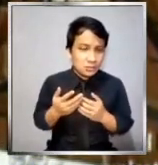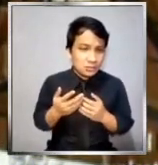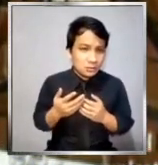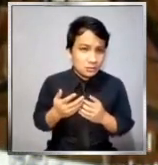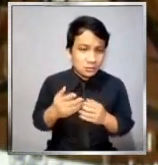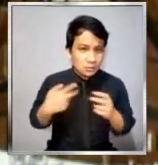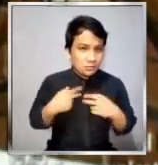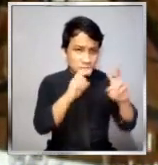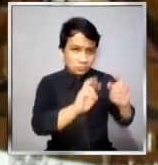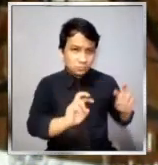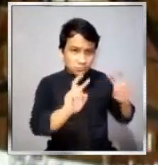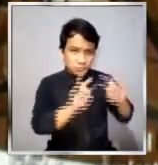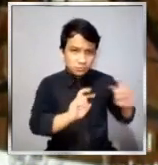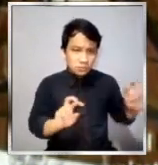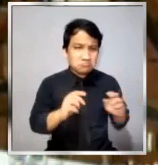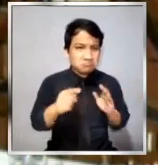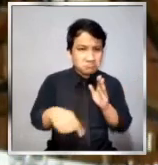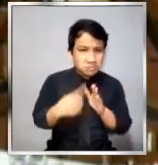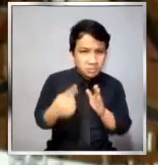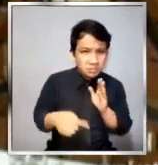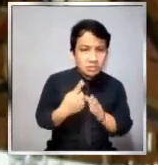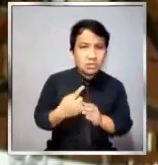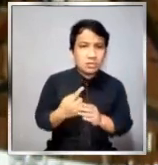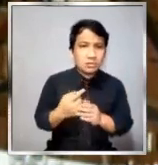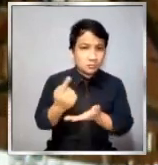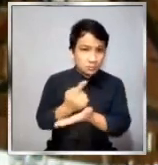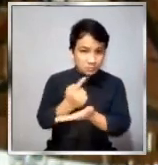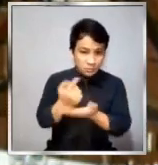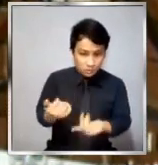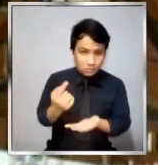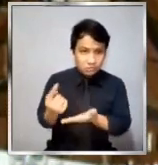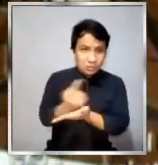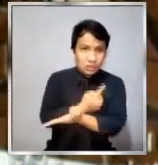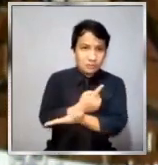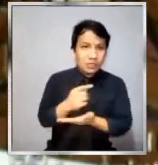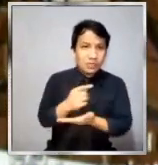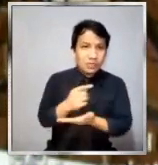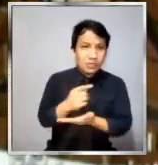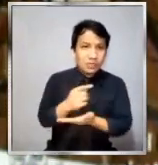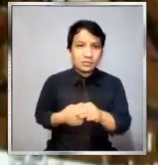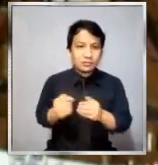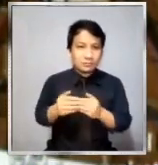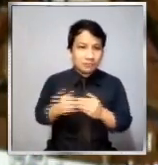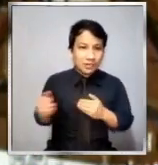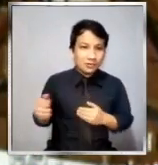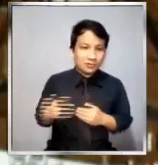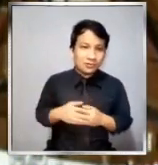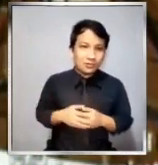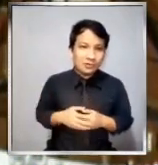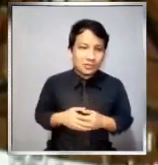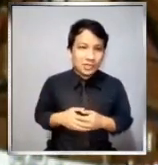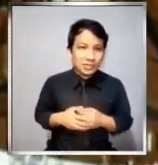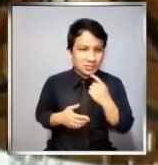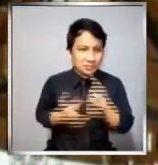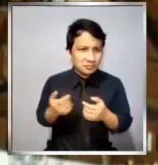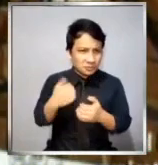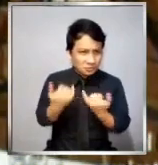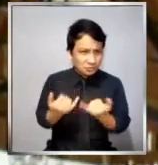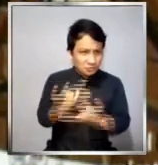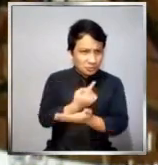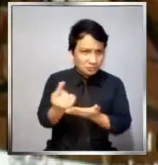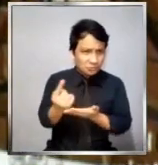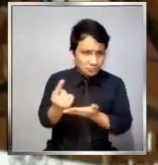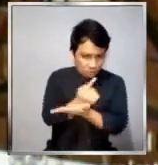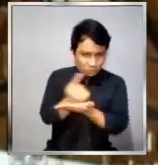And sometime this week or next week, kami ni Secretary Galvez pupunta naman sa Jensan,